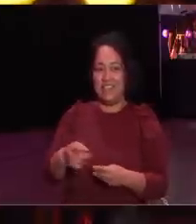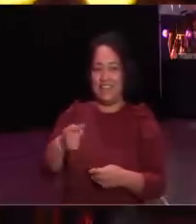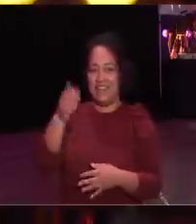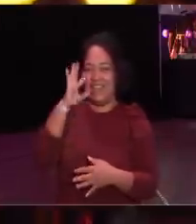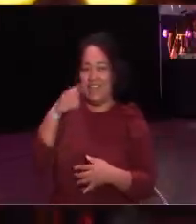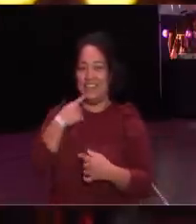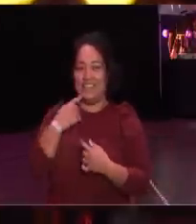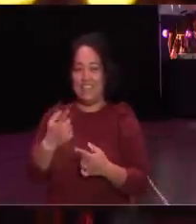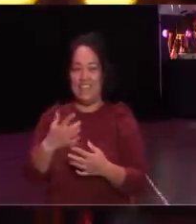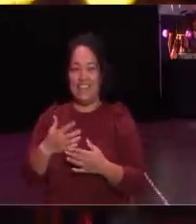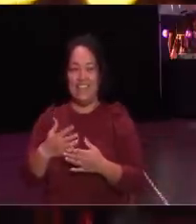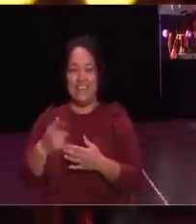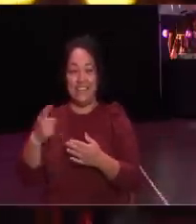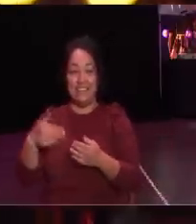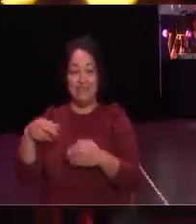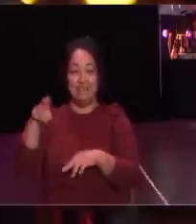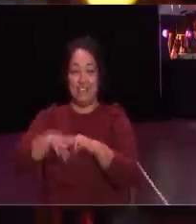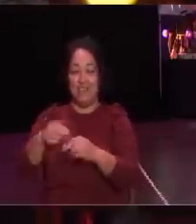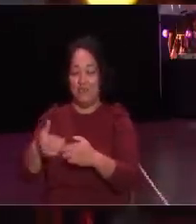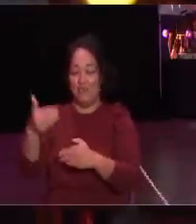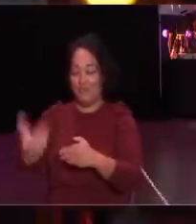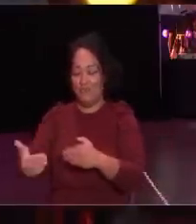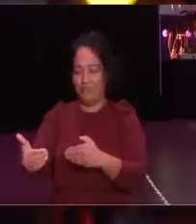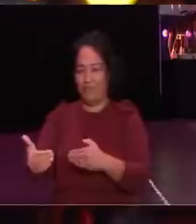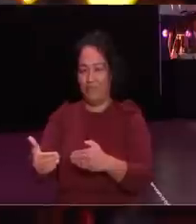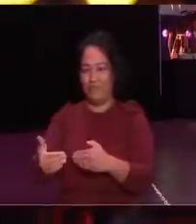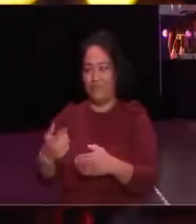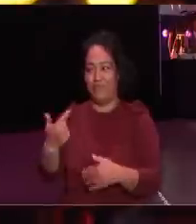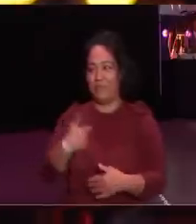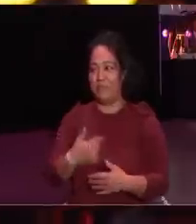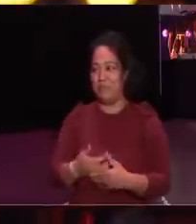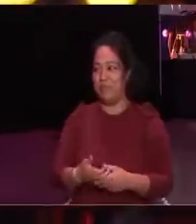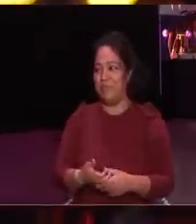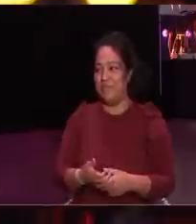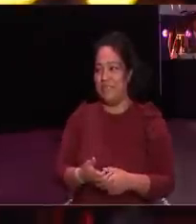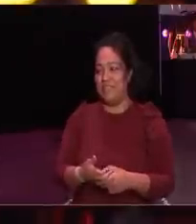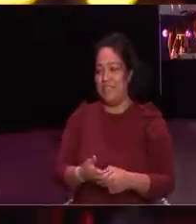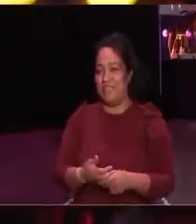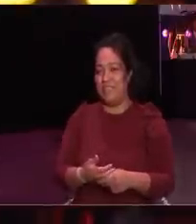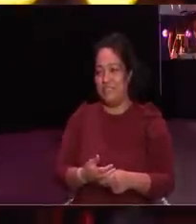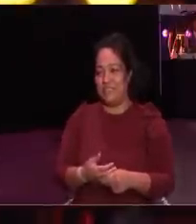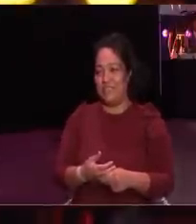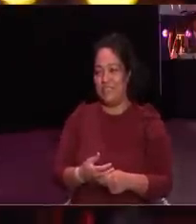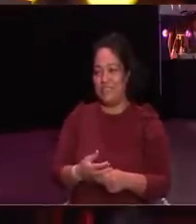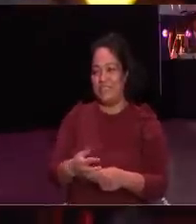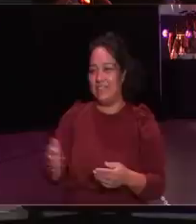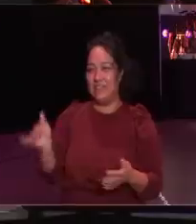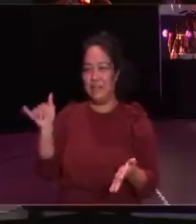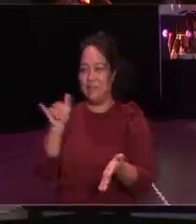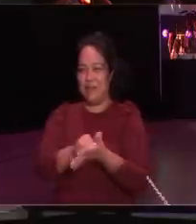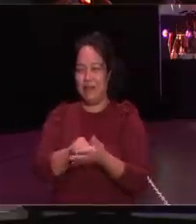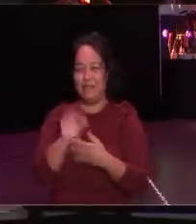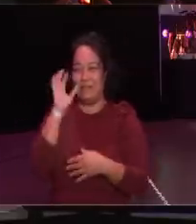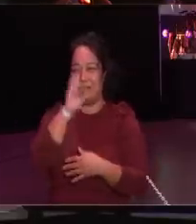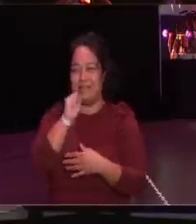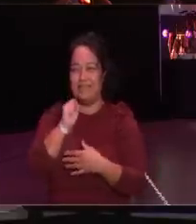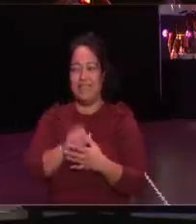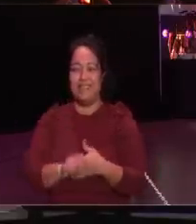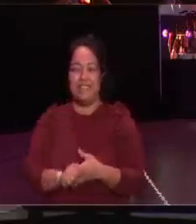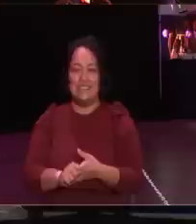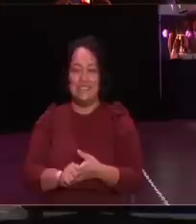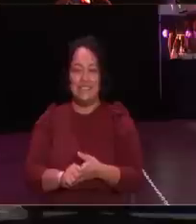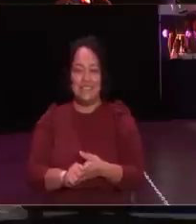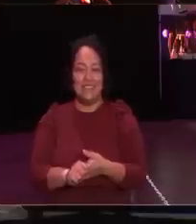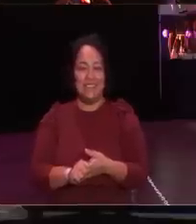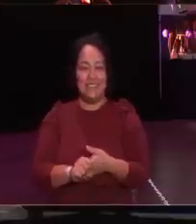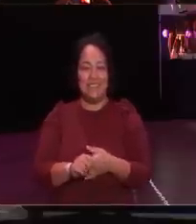it is. Se sentó primero en medio enfrente de mí. Imposible perderlo, mira. Impossible to miss it. God bless you, Jonathan. Y